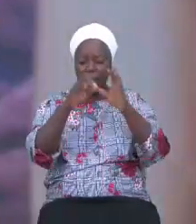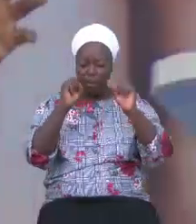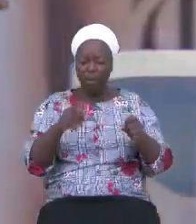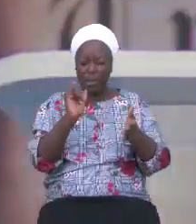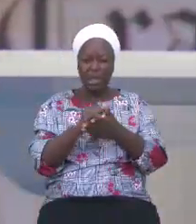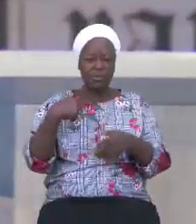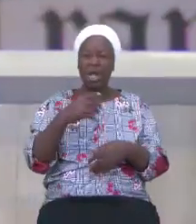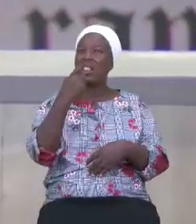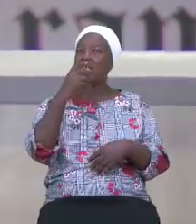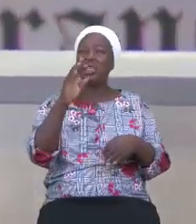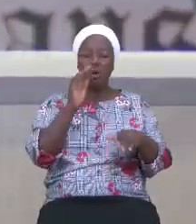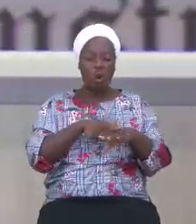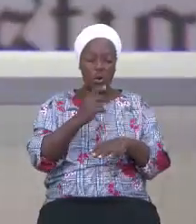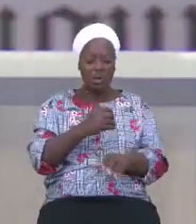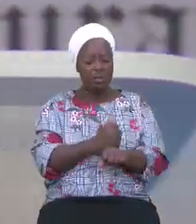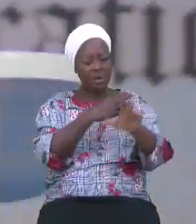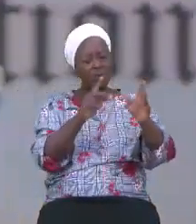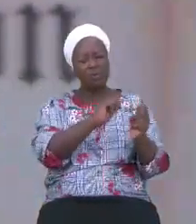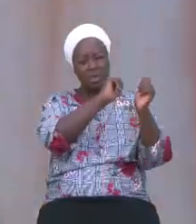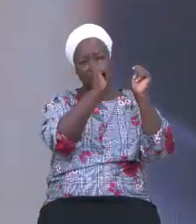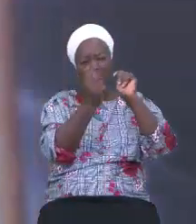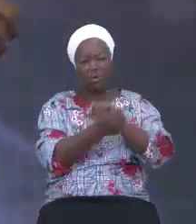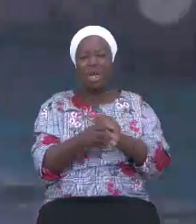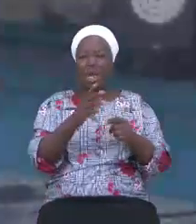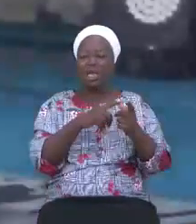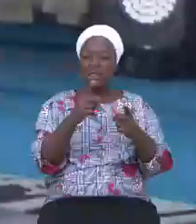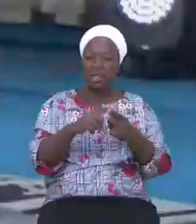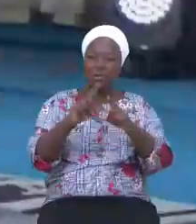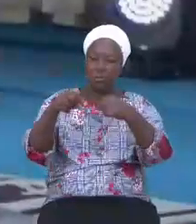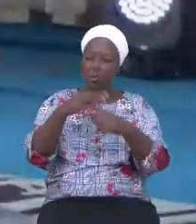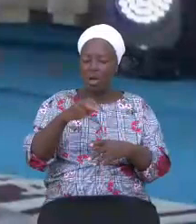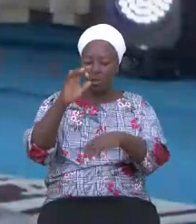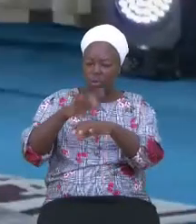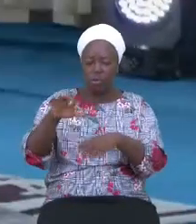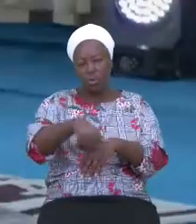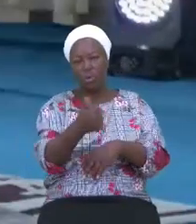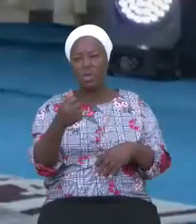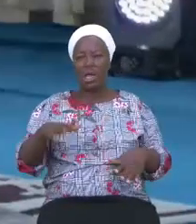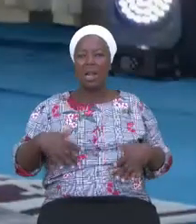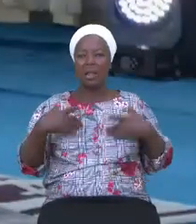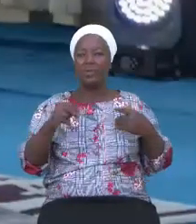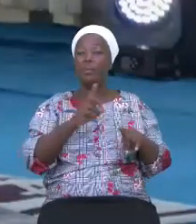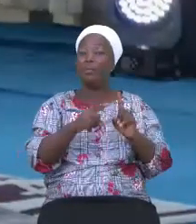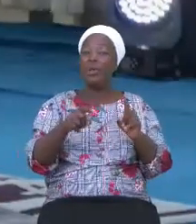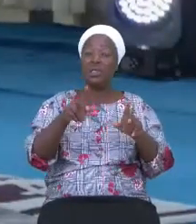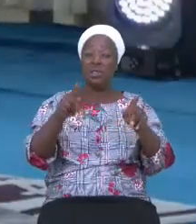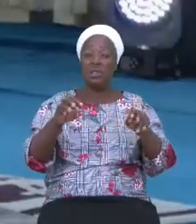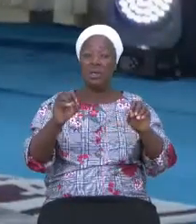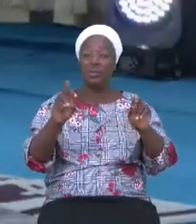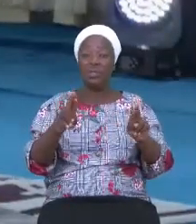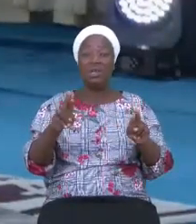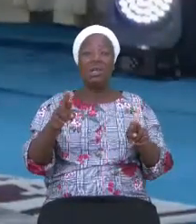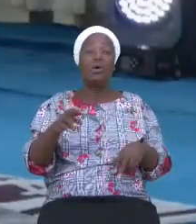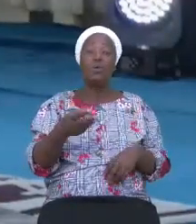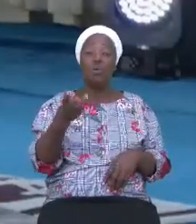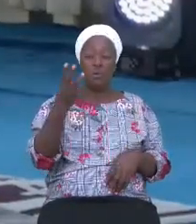taste on the Mount of Transfiguration, and go and touch other lives. But Peter was teachable.